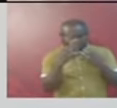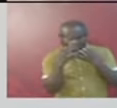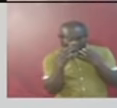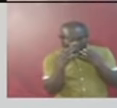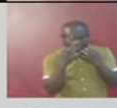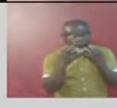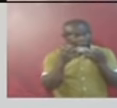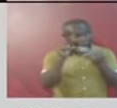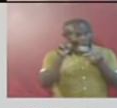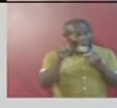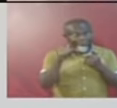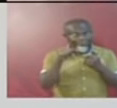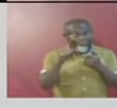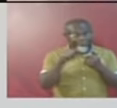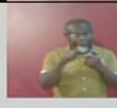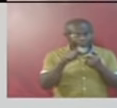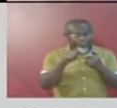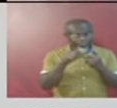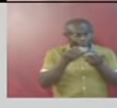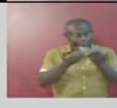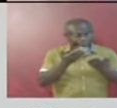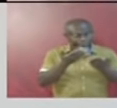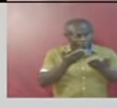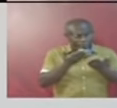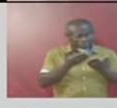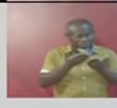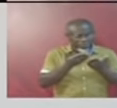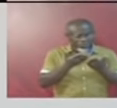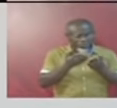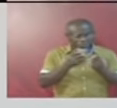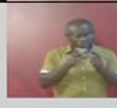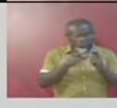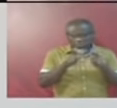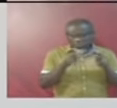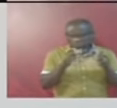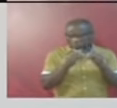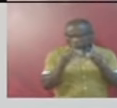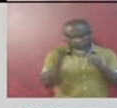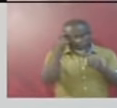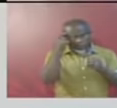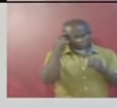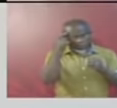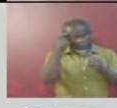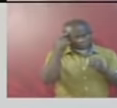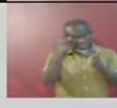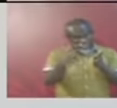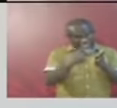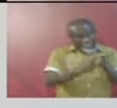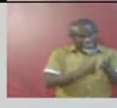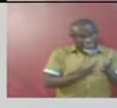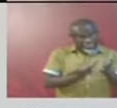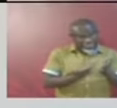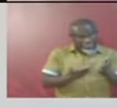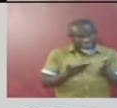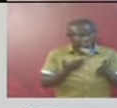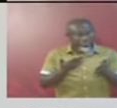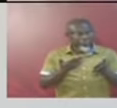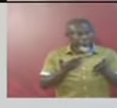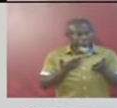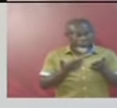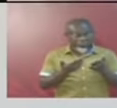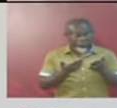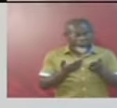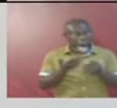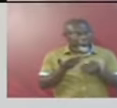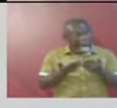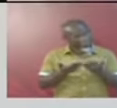increased levels of suicidal thinking and all that goes with that, so that we have been